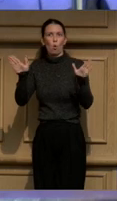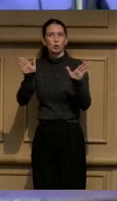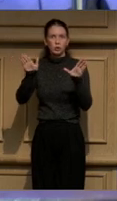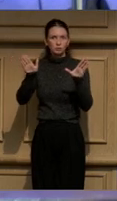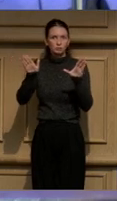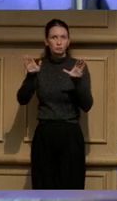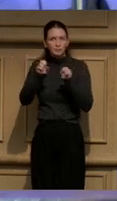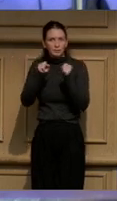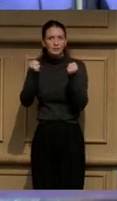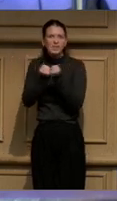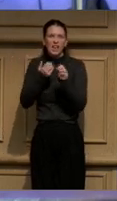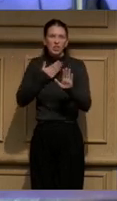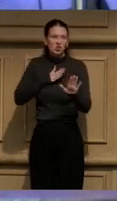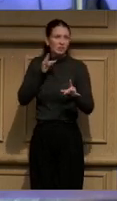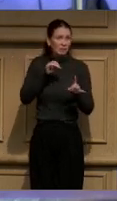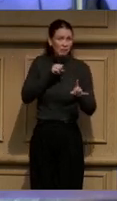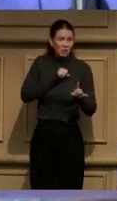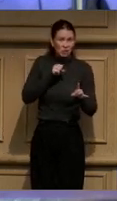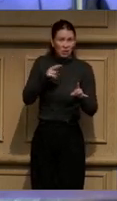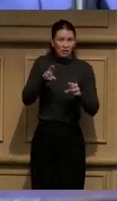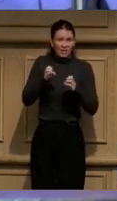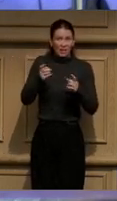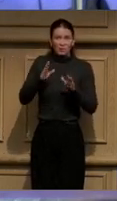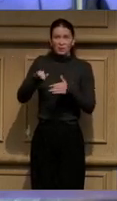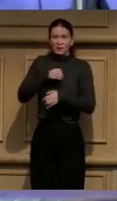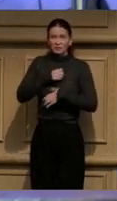we don't all walk out of here